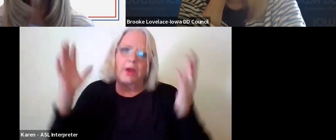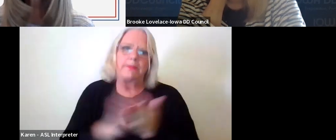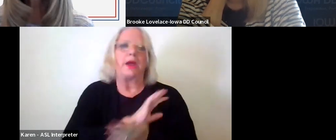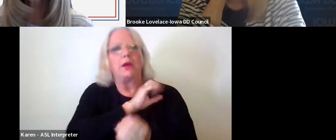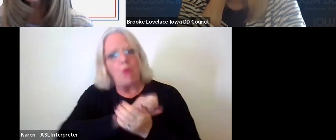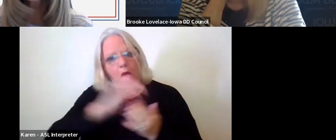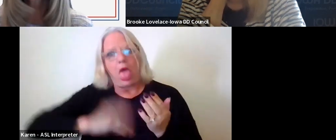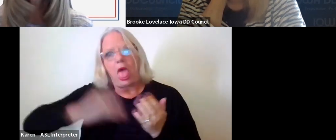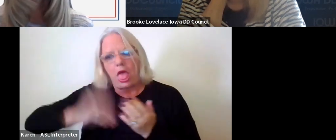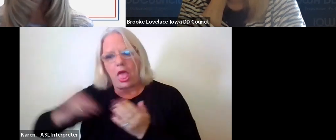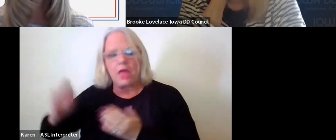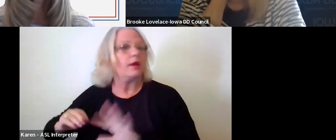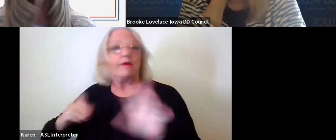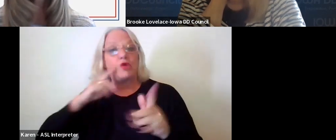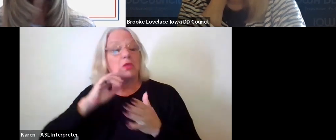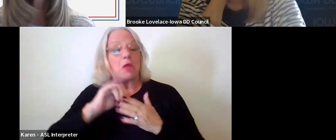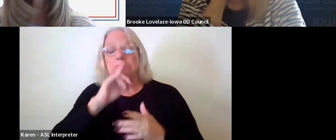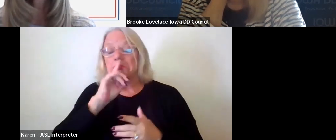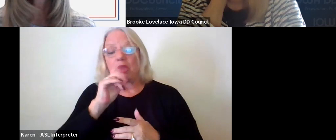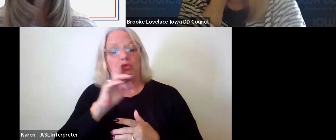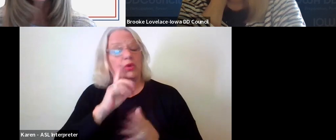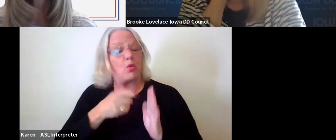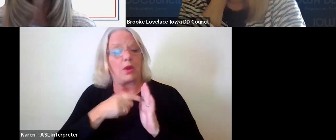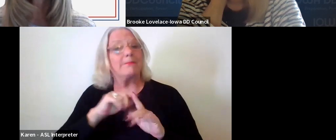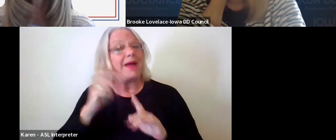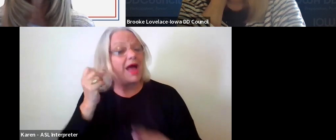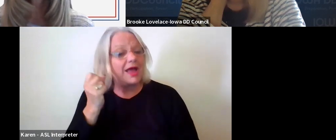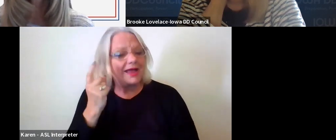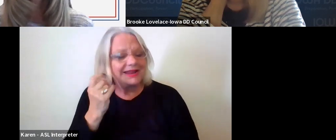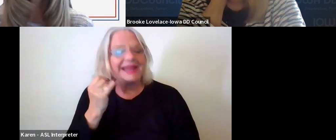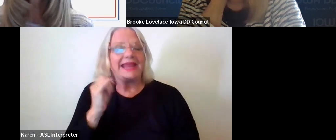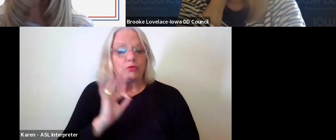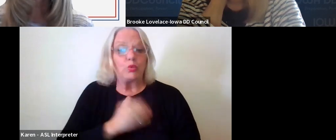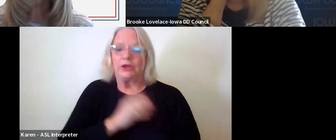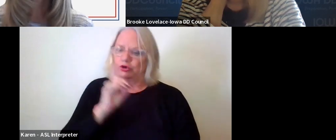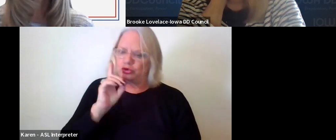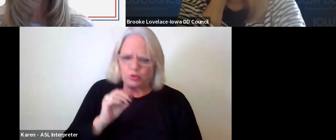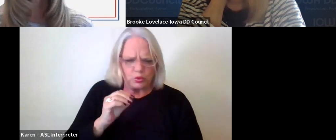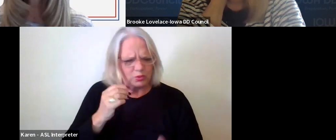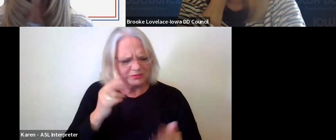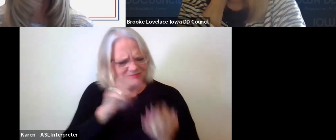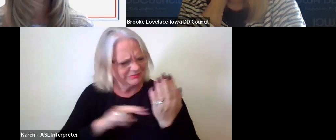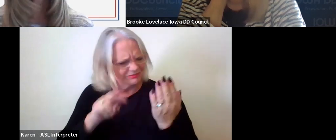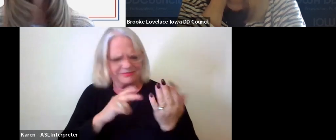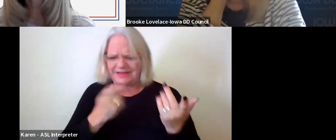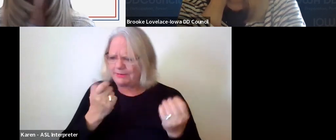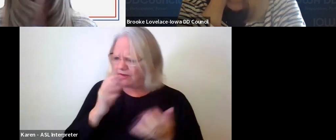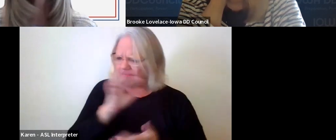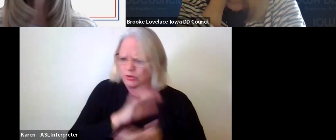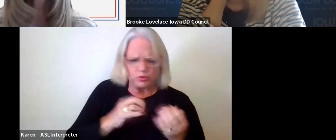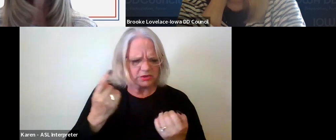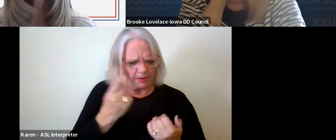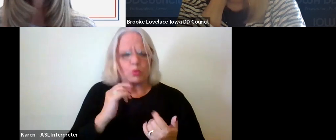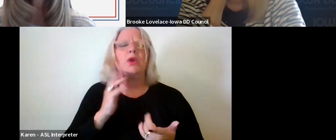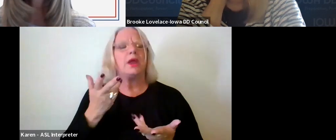is generally required, but we do always reserve the right, if there is confusion or disagreement, or we just need to